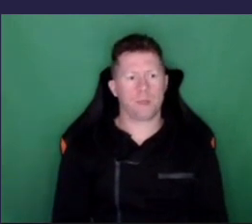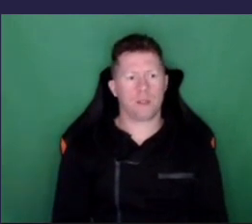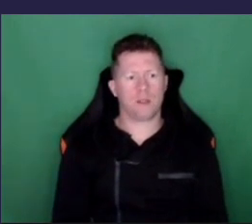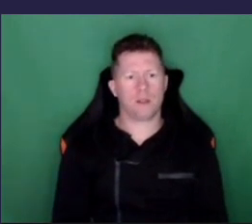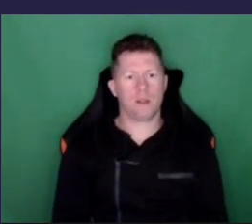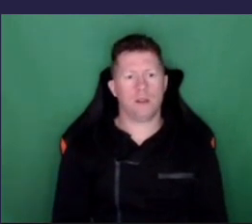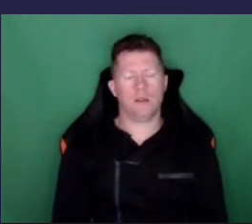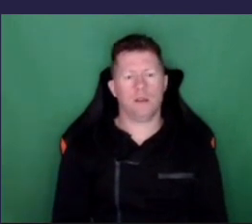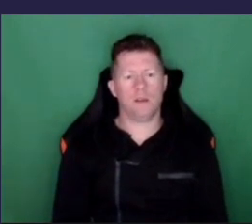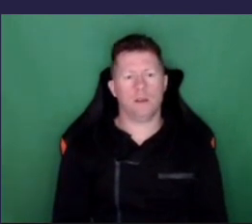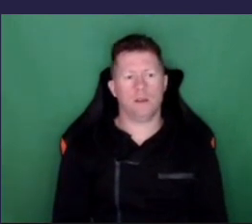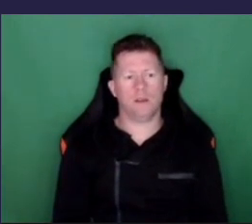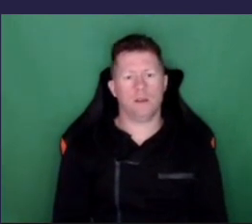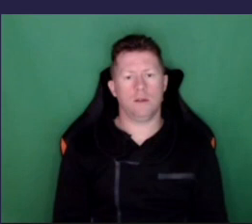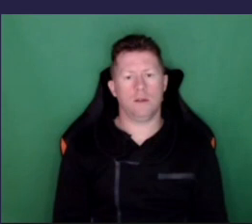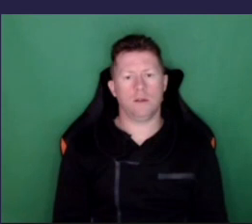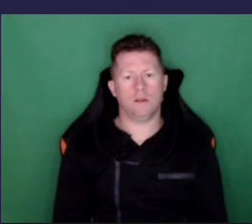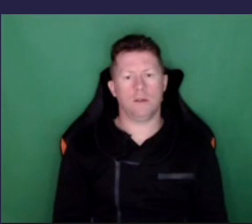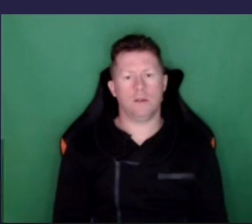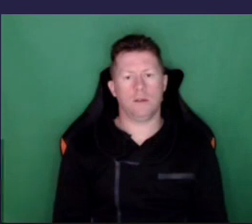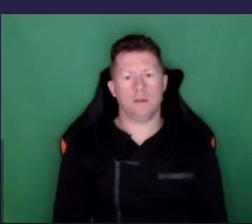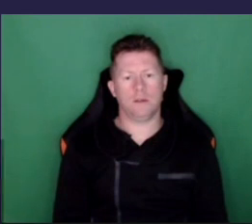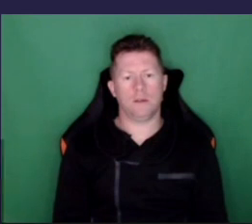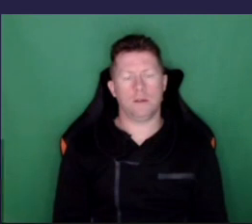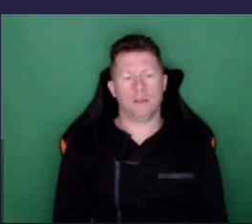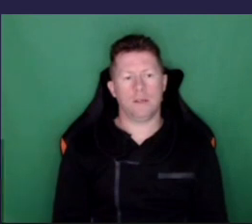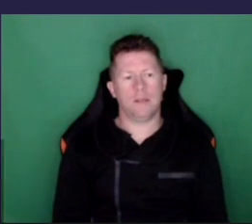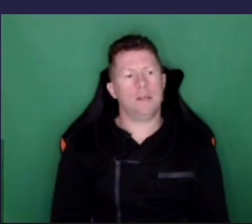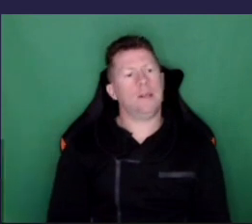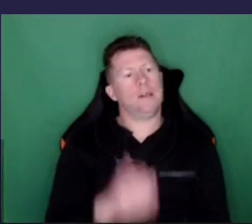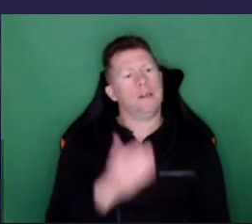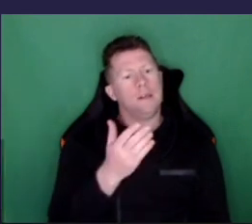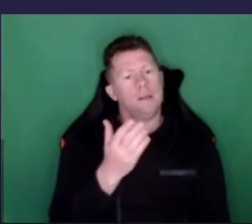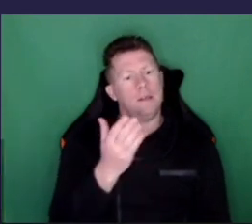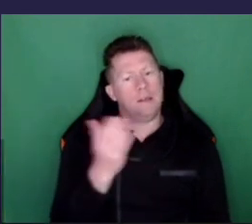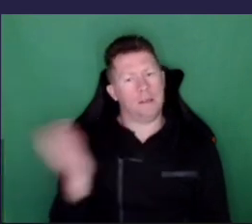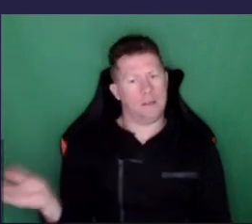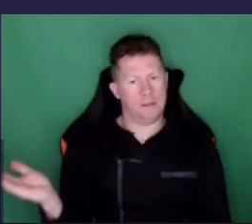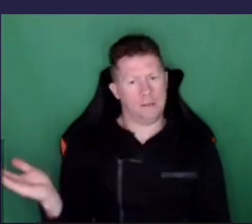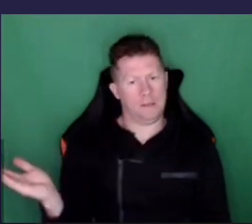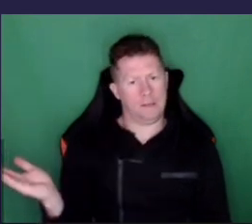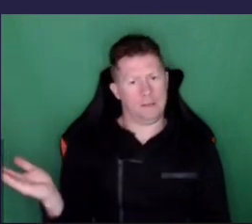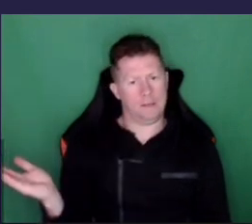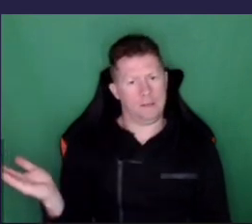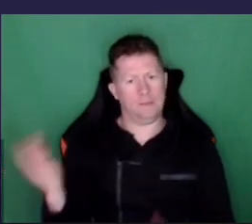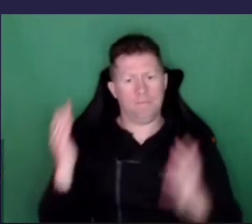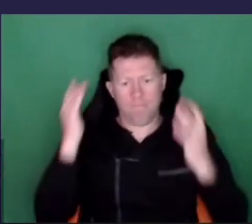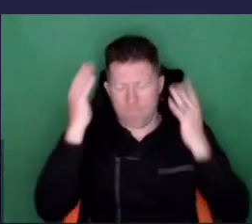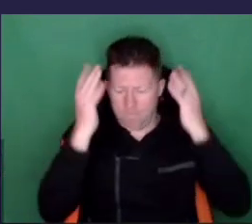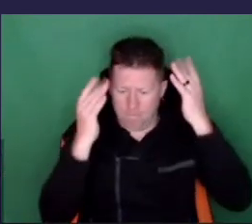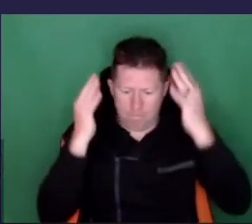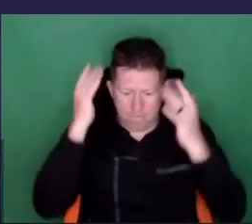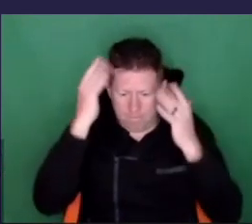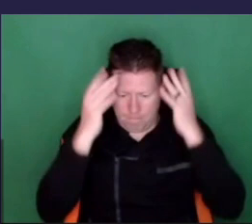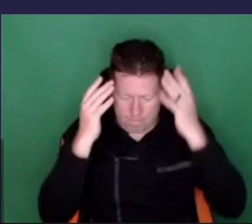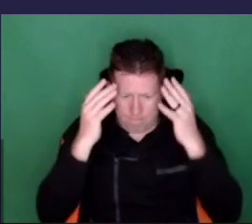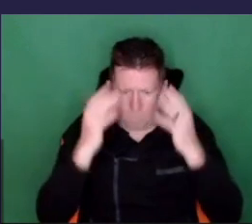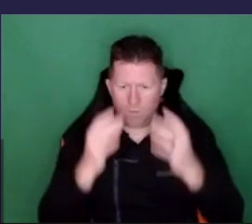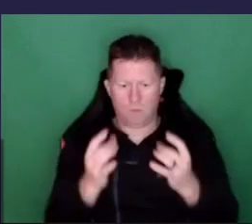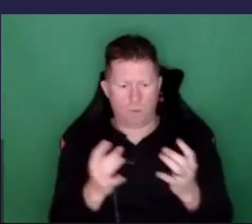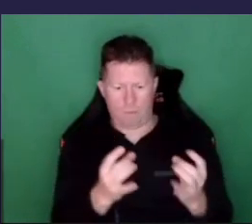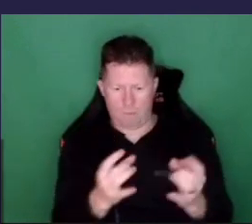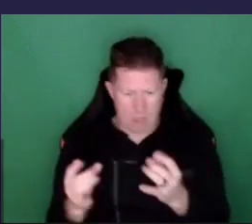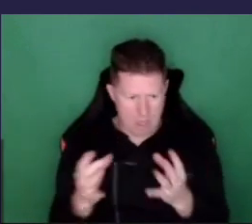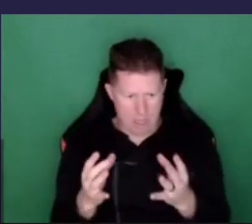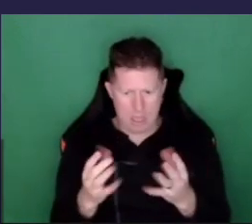here are some thoughts I have around preparing for the setting, or supporting people to be able to